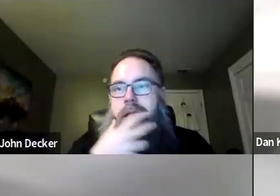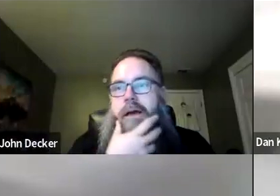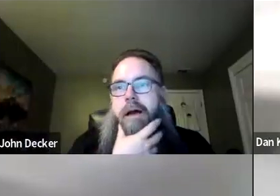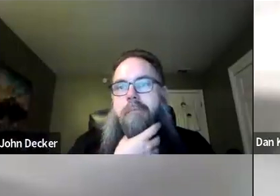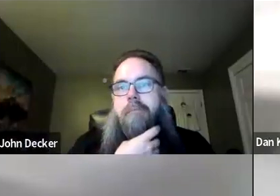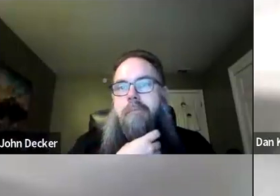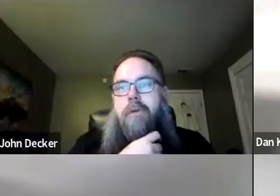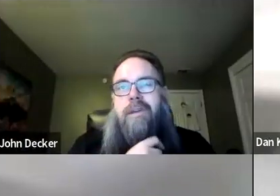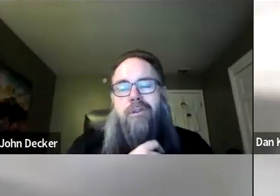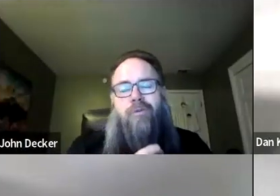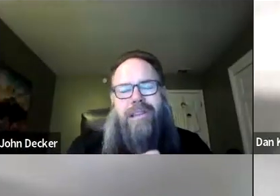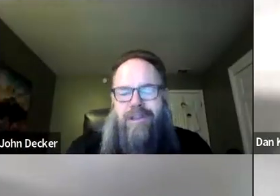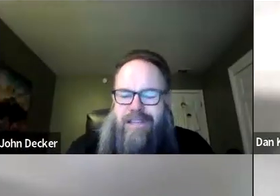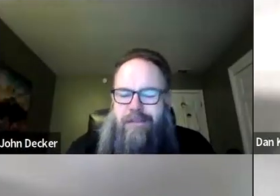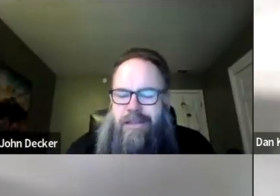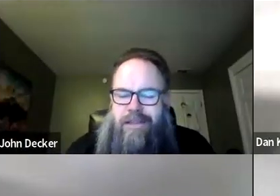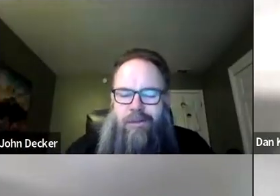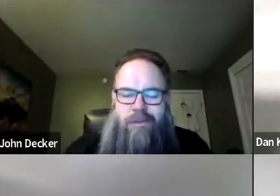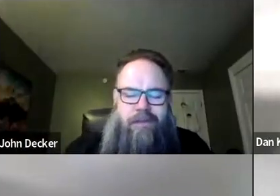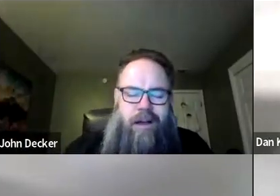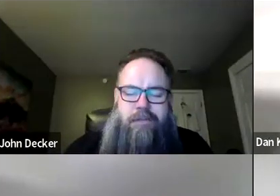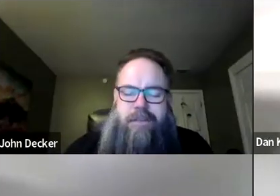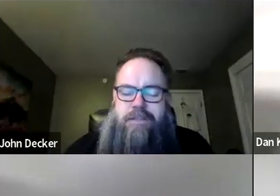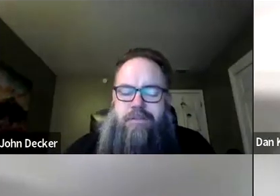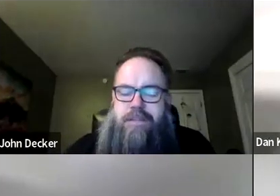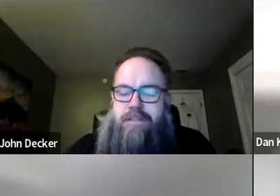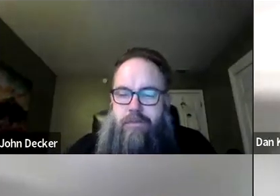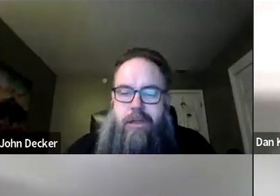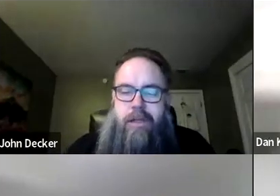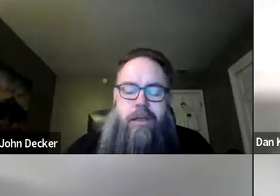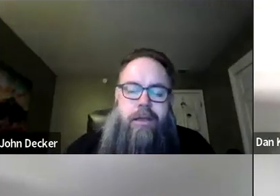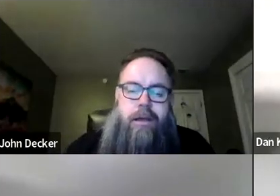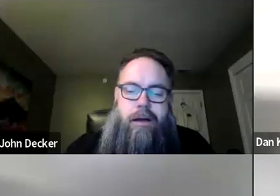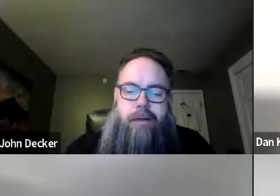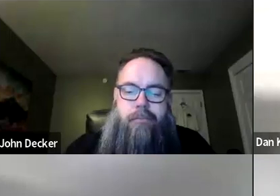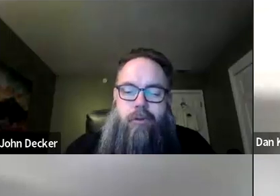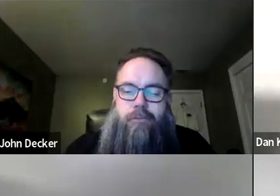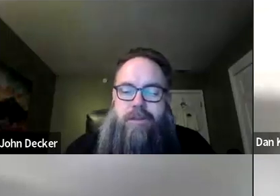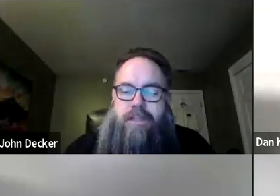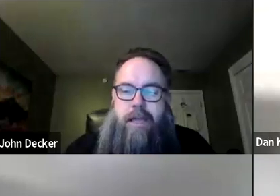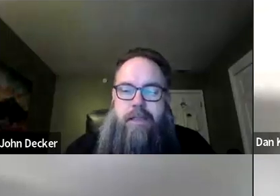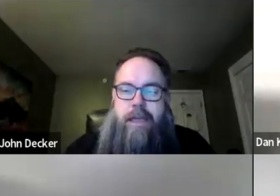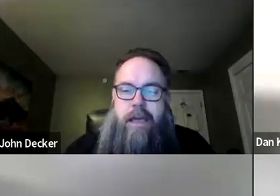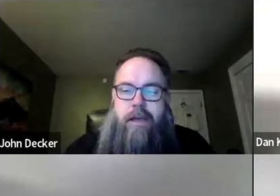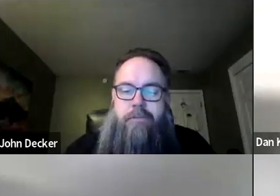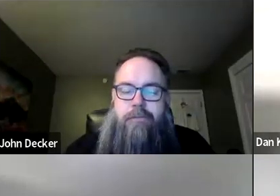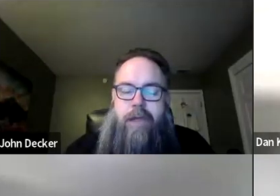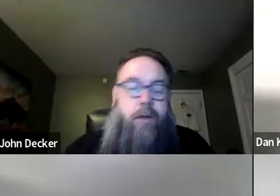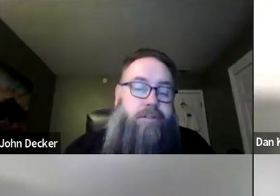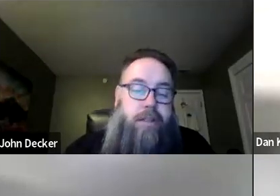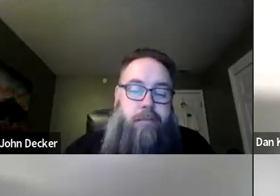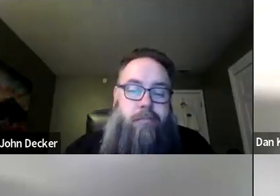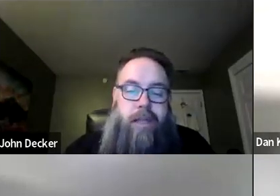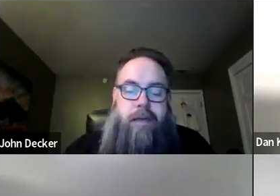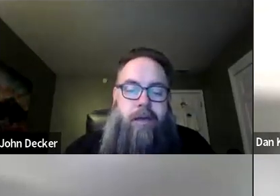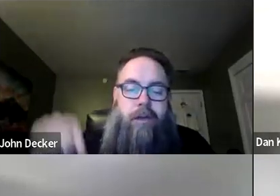department. We waited a really long time to get the 055 and the 063 workbooks, and they have